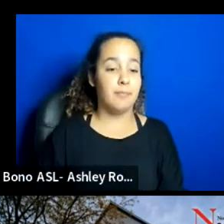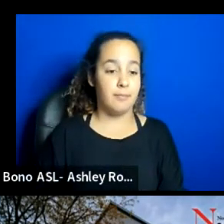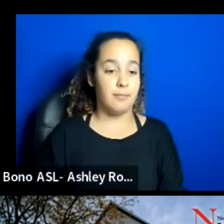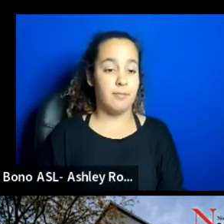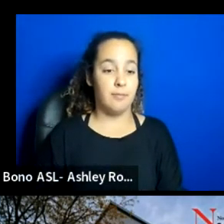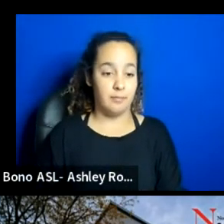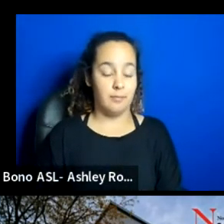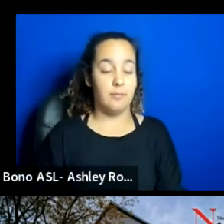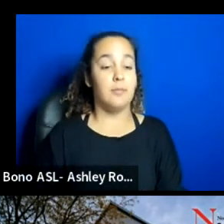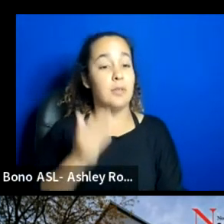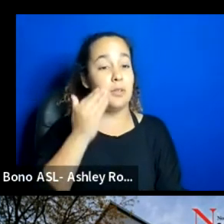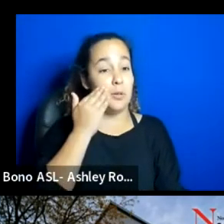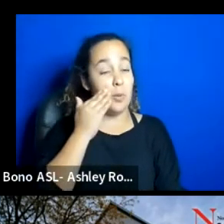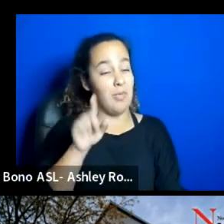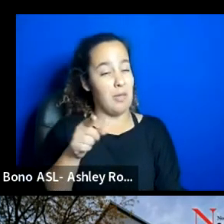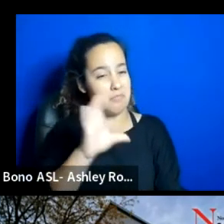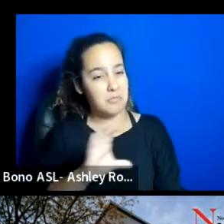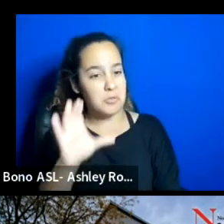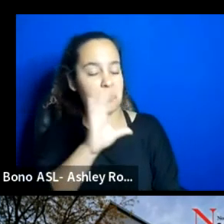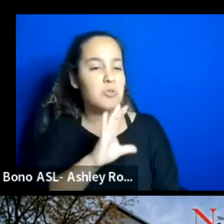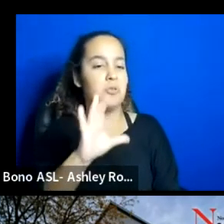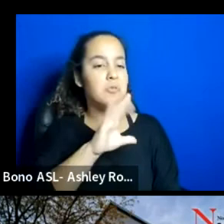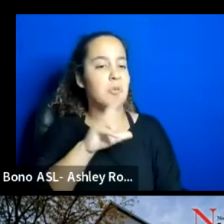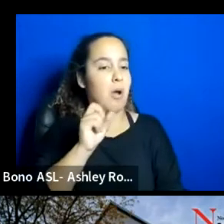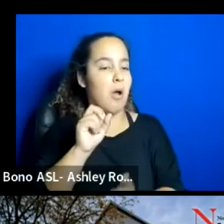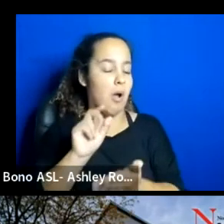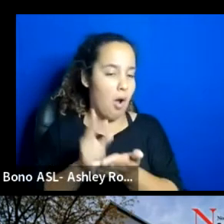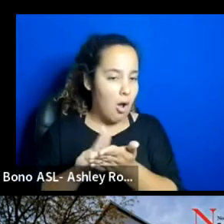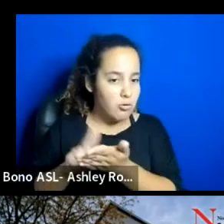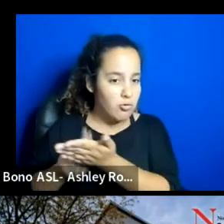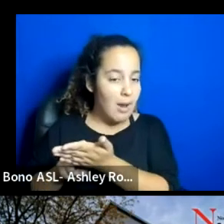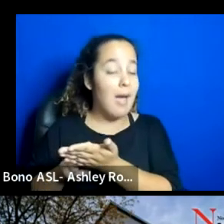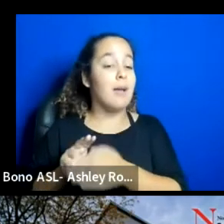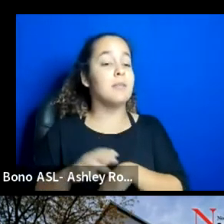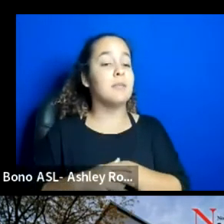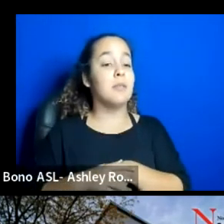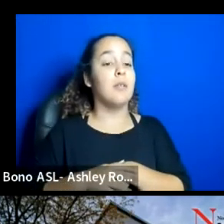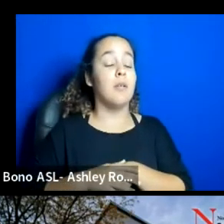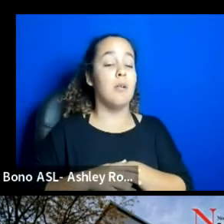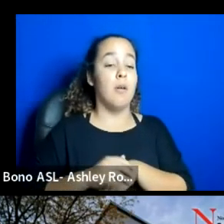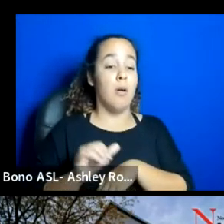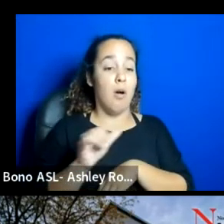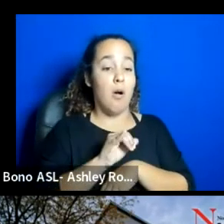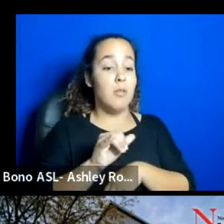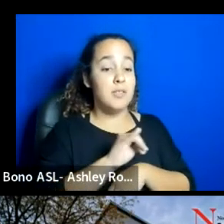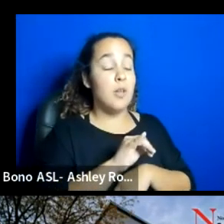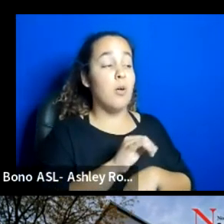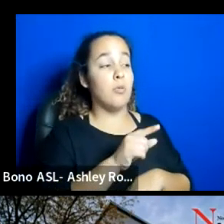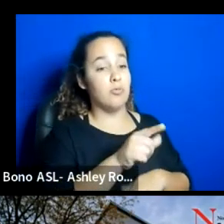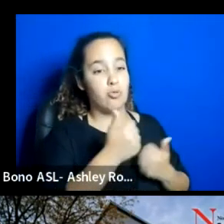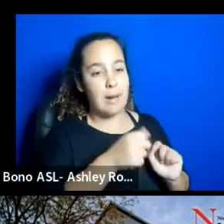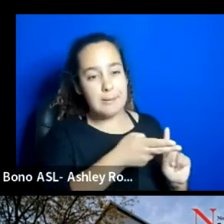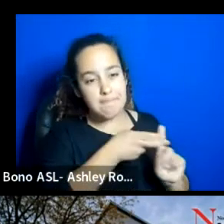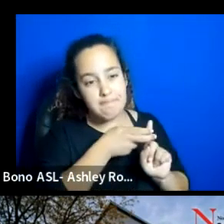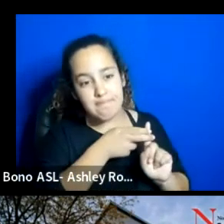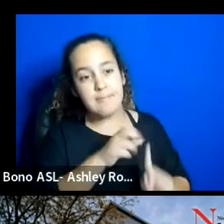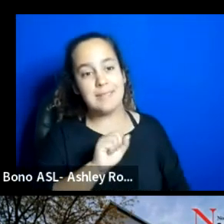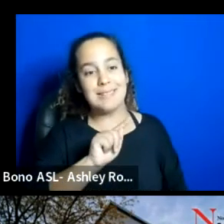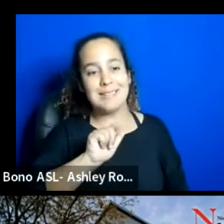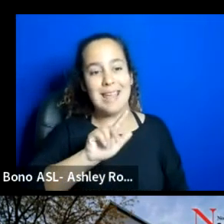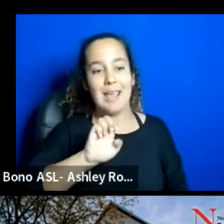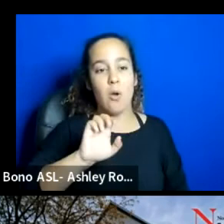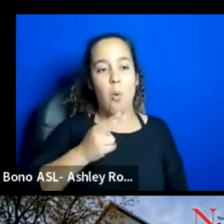secure a deal, the effect of federal law, the ubiquity of theatrical stakeholders that survive throughout the book,